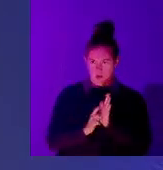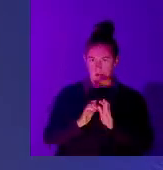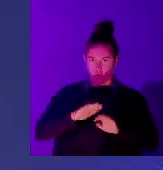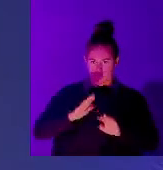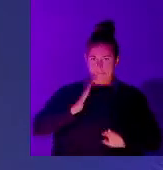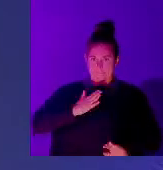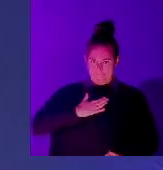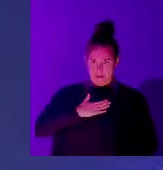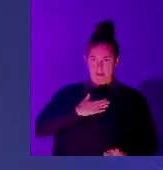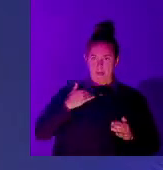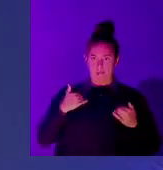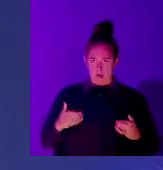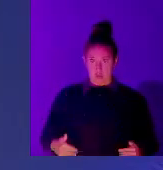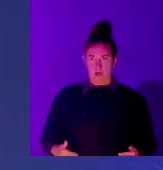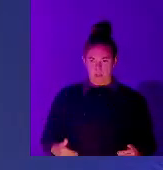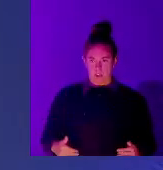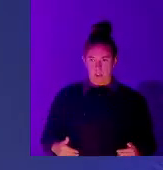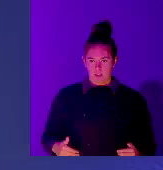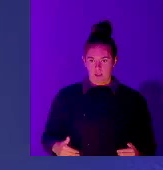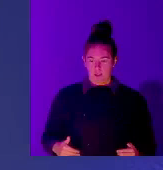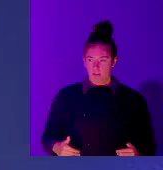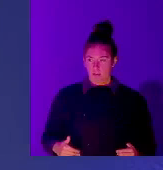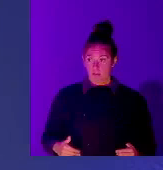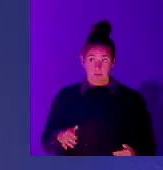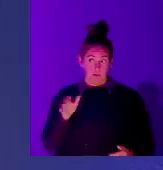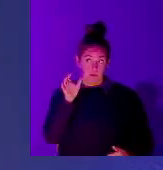body. Does that sound familiar?